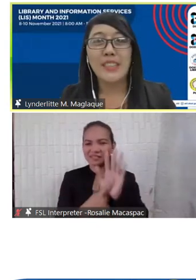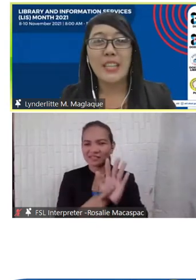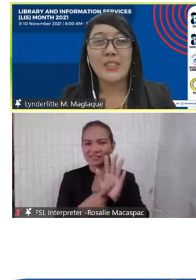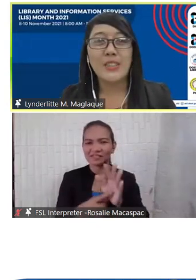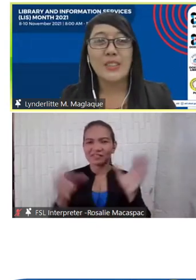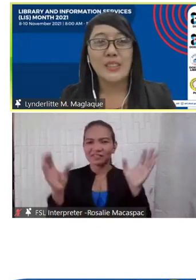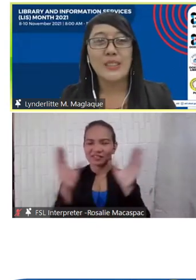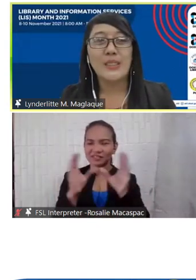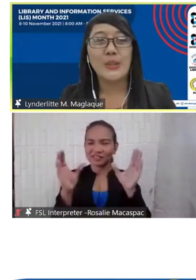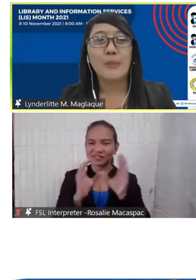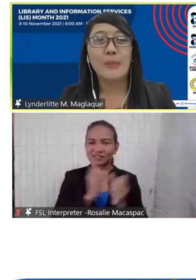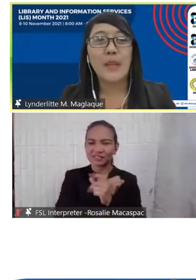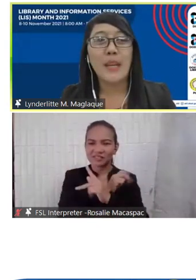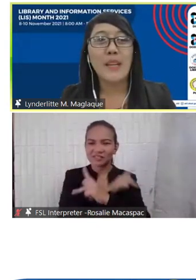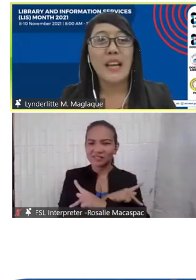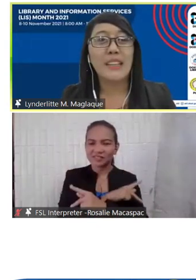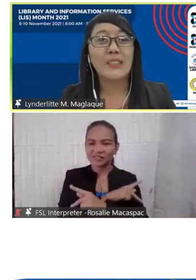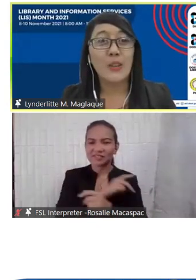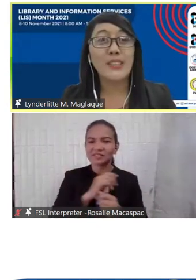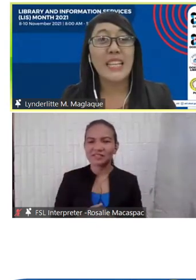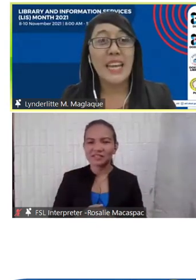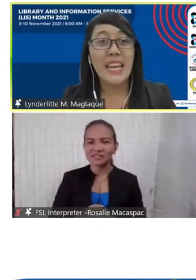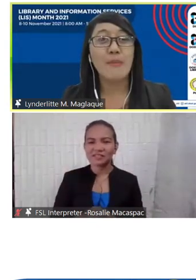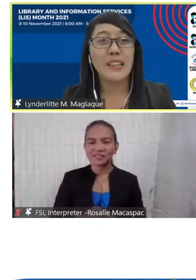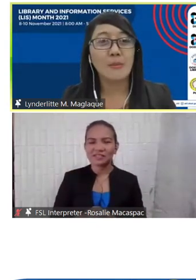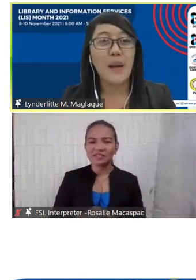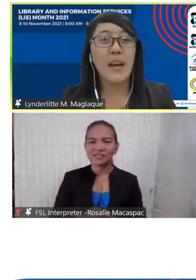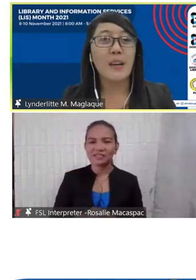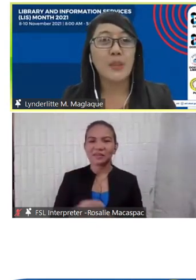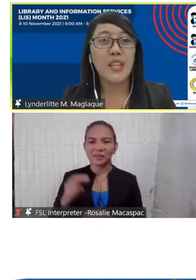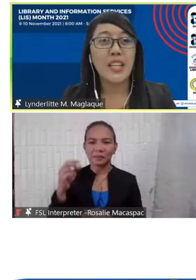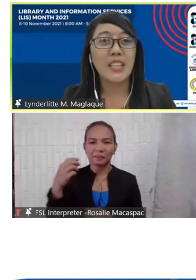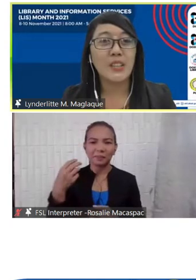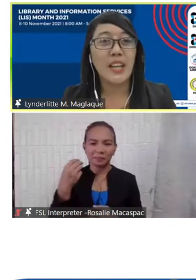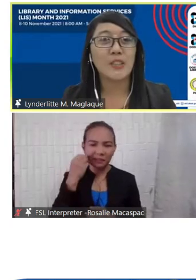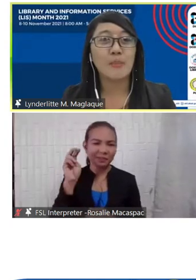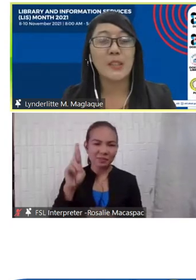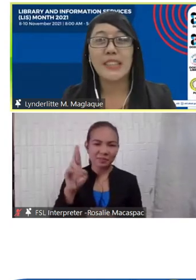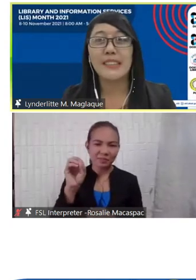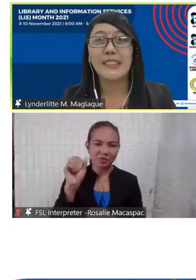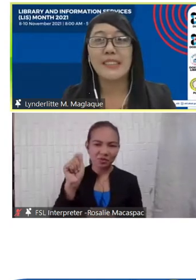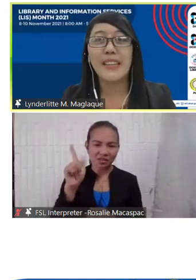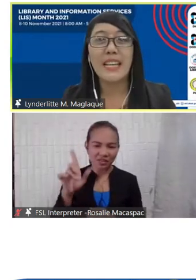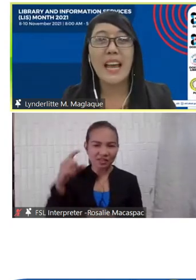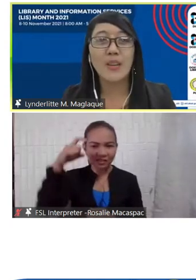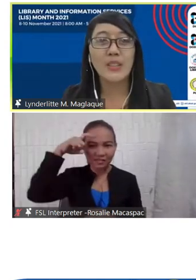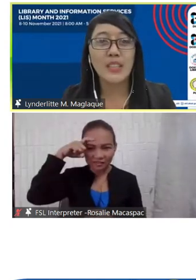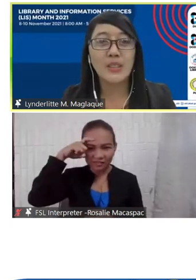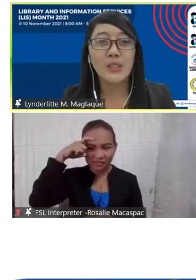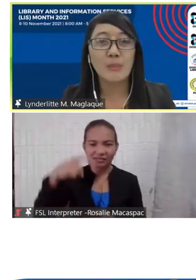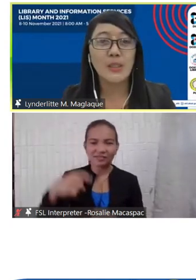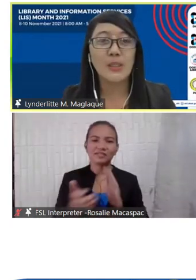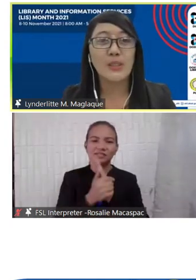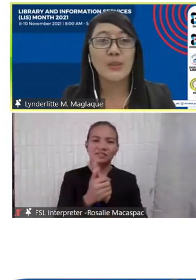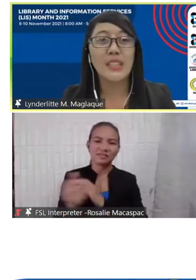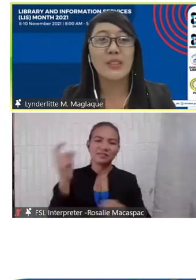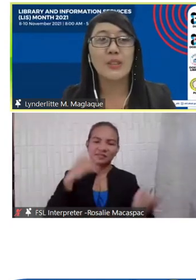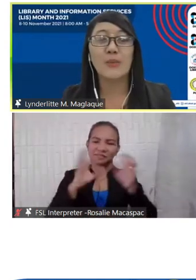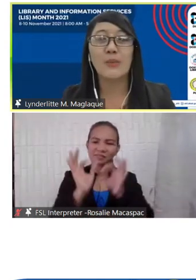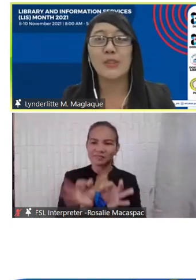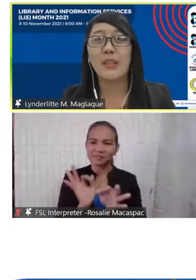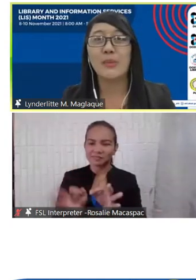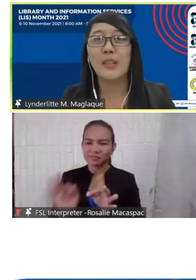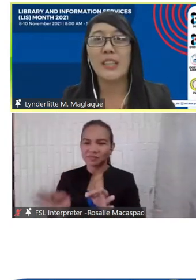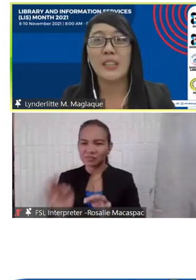of Appreciation to Ma'am Emmy as Rosalie A. Macaspac for sharing her expertise as a sign language interpreter during